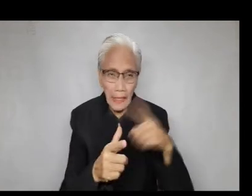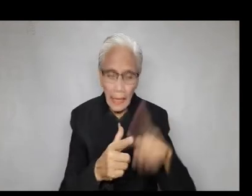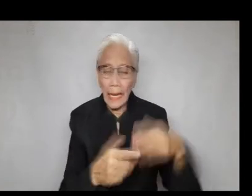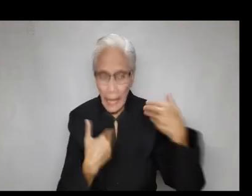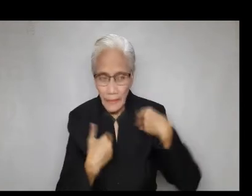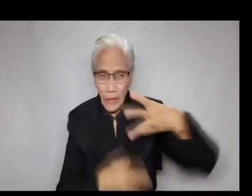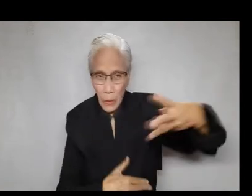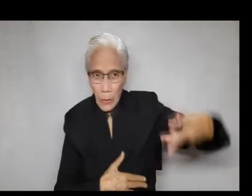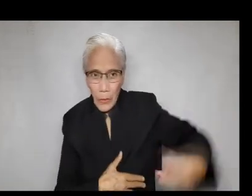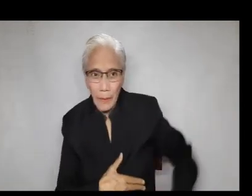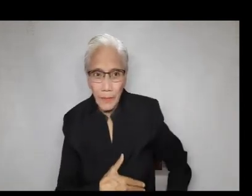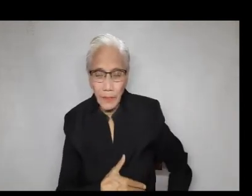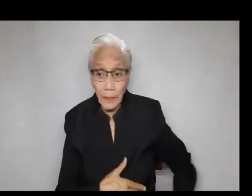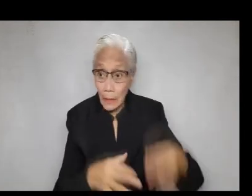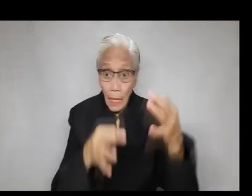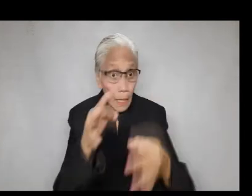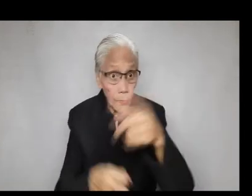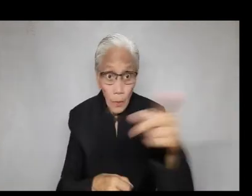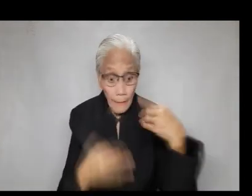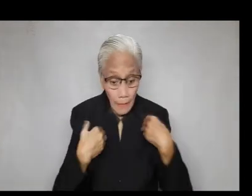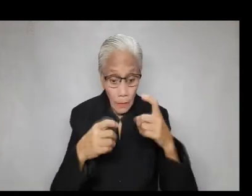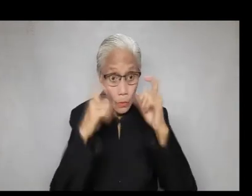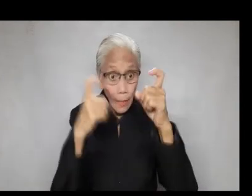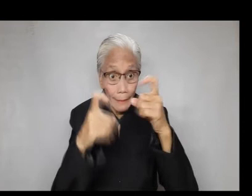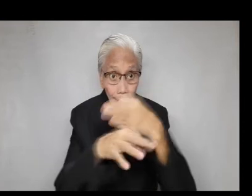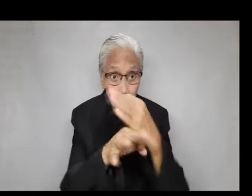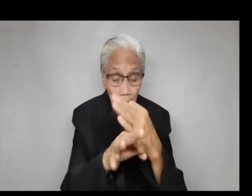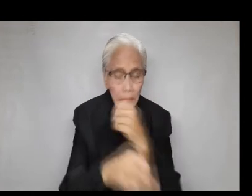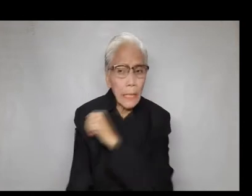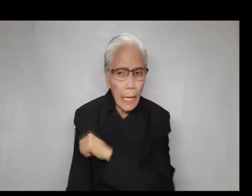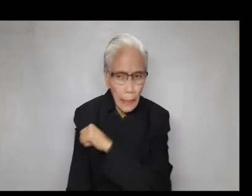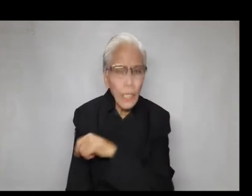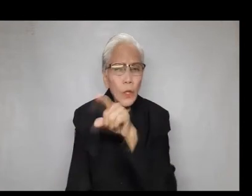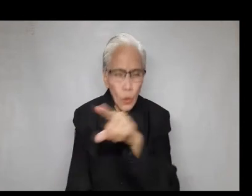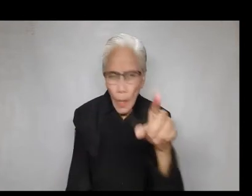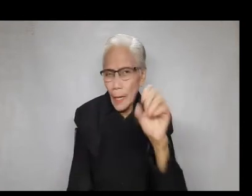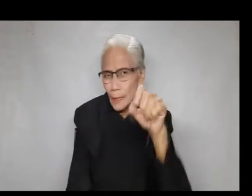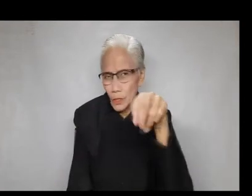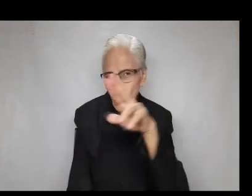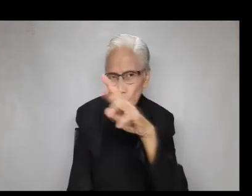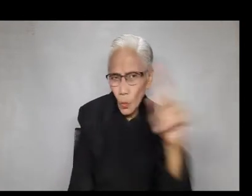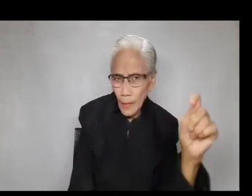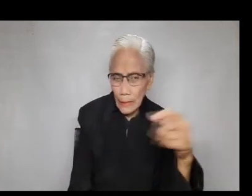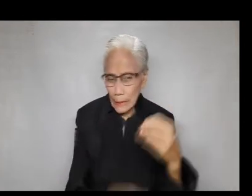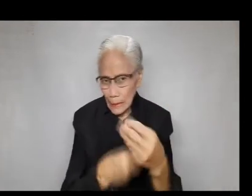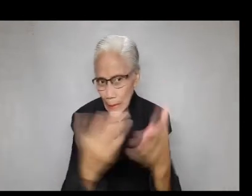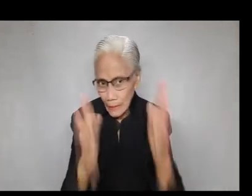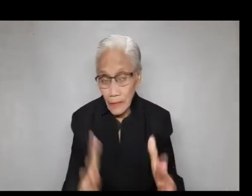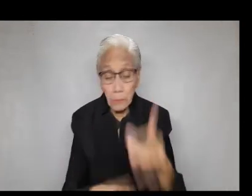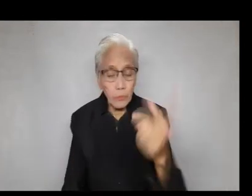this with bribes and therefore perpetuate corruption. If you have the quick fix